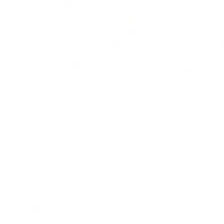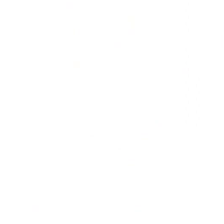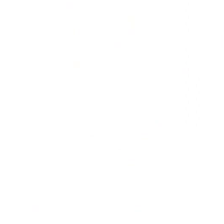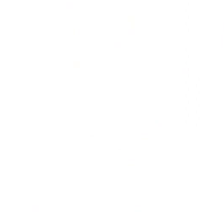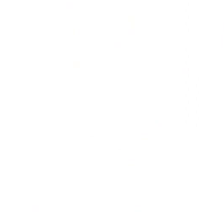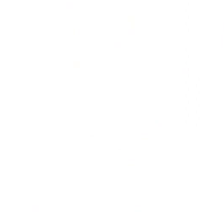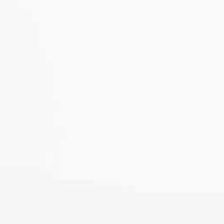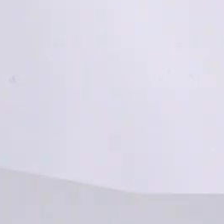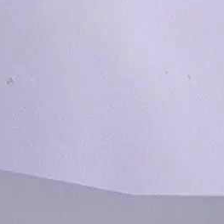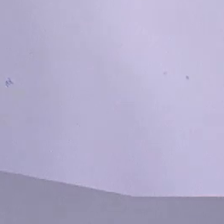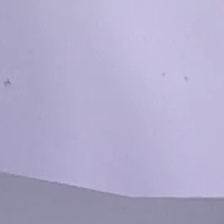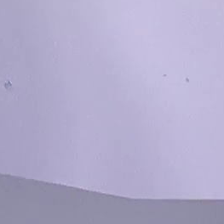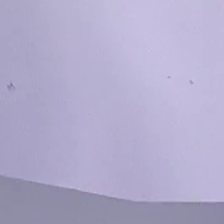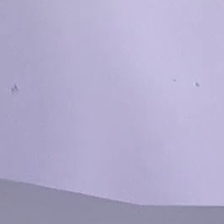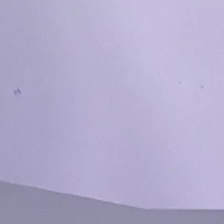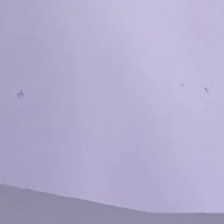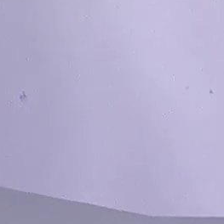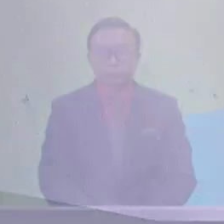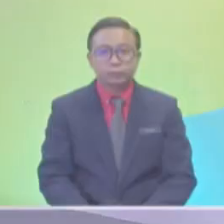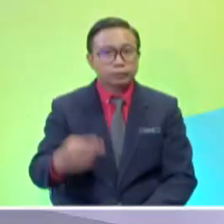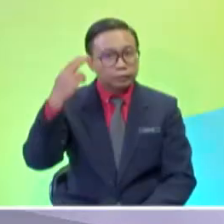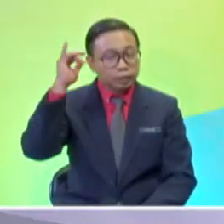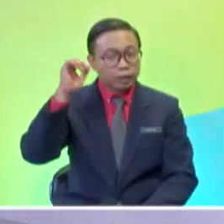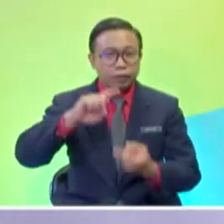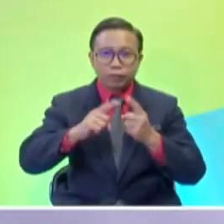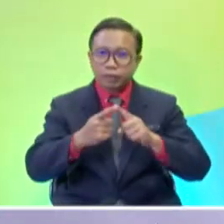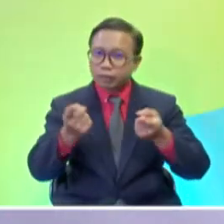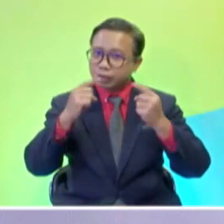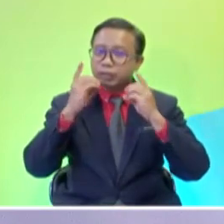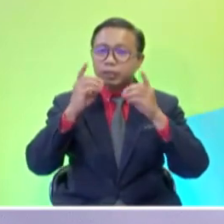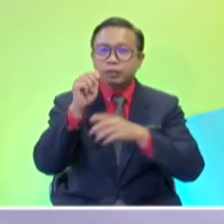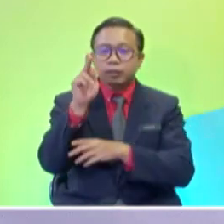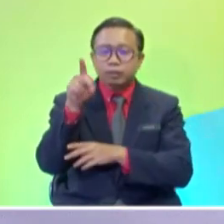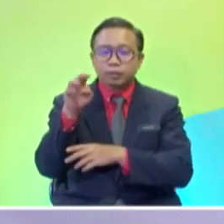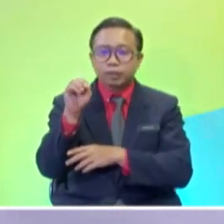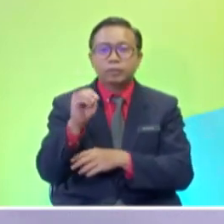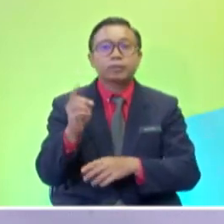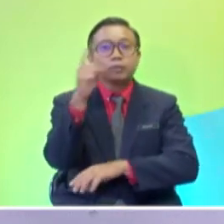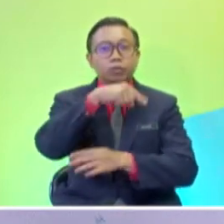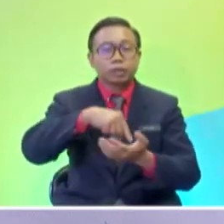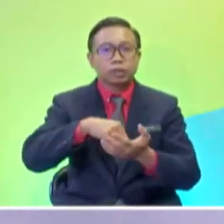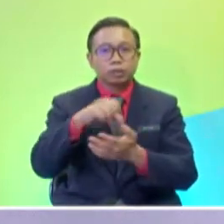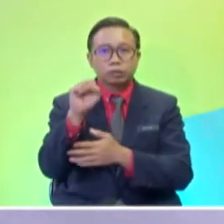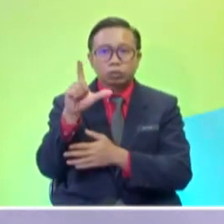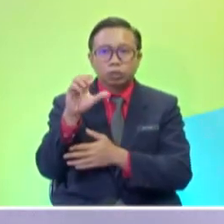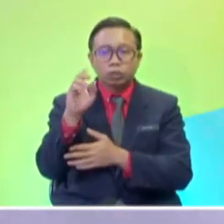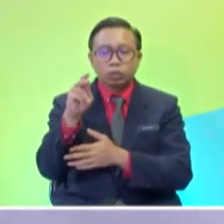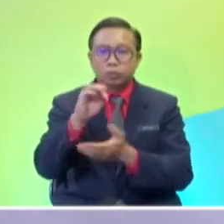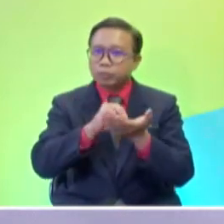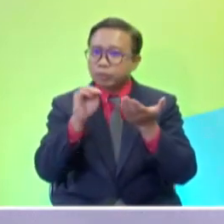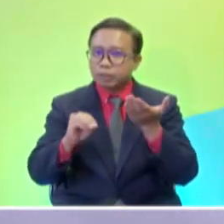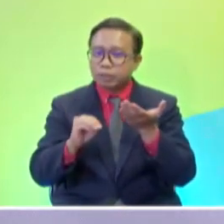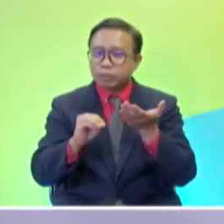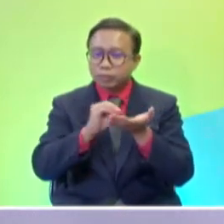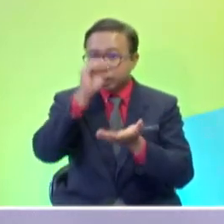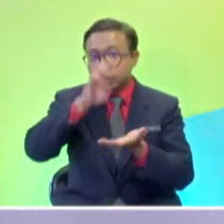DidikTV KPM. Hi friends, you're back here on DidikTV KPM, and today for slot menengah rendah,